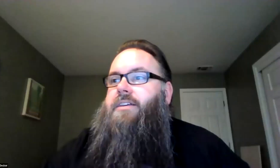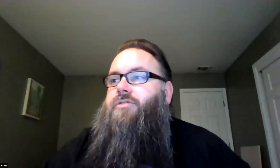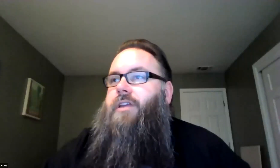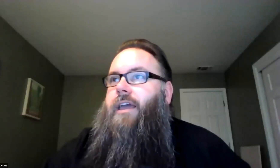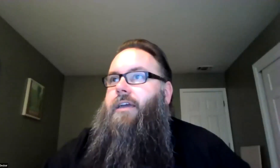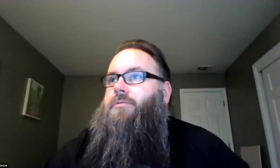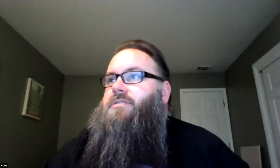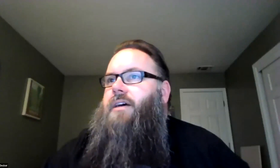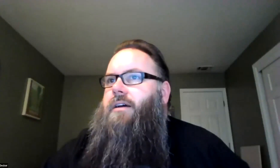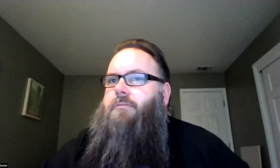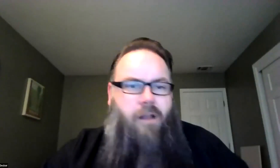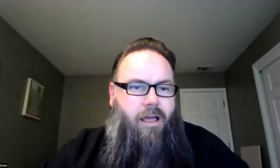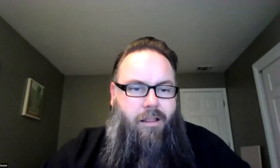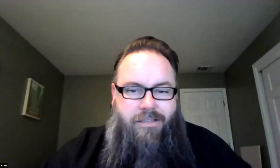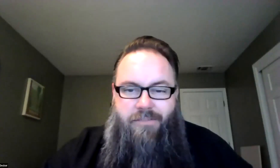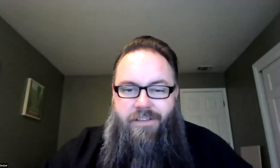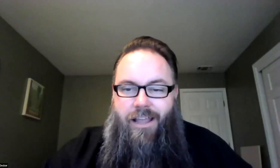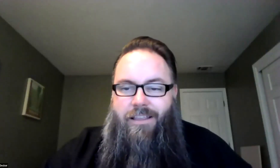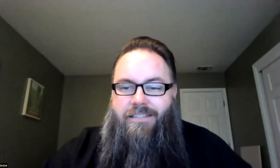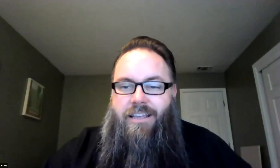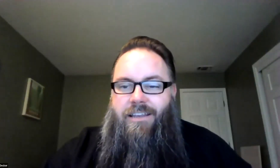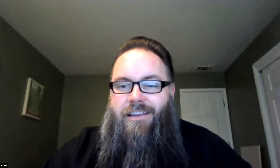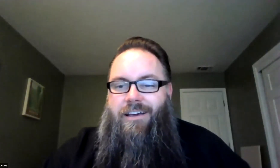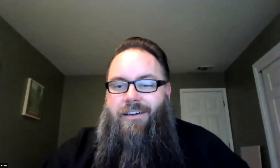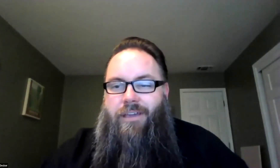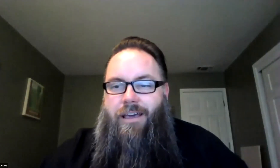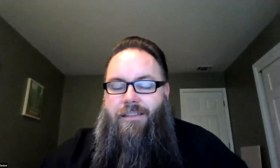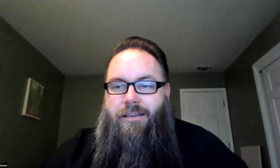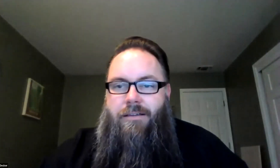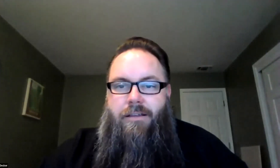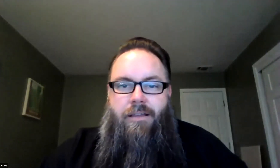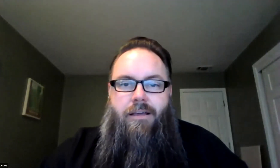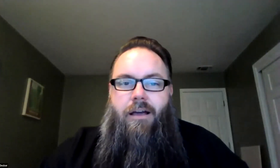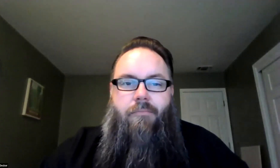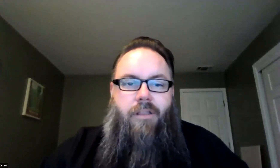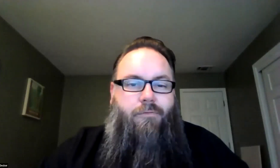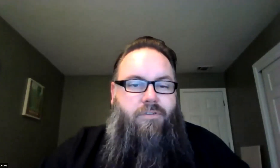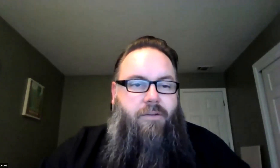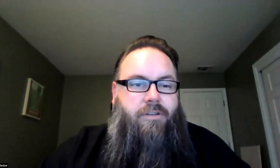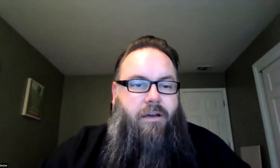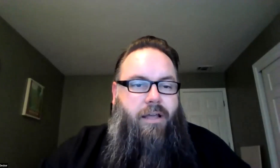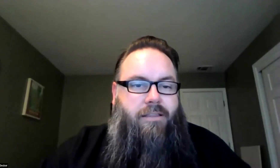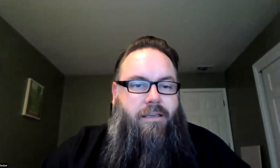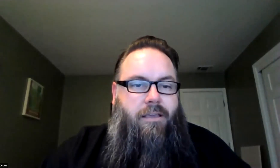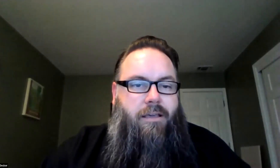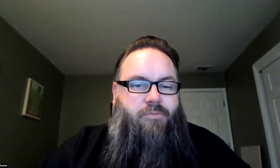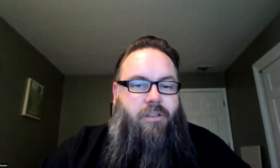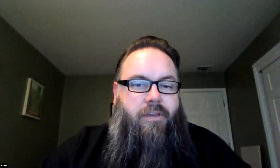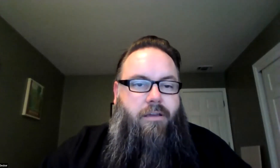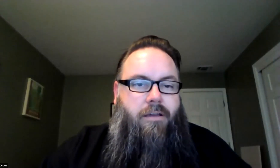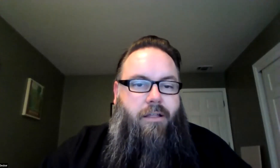meeting yesterday. It was relatively lightly attended. We had a lot of folks that were down at